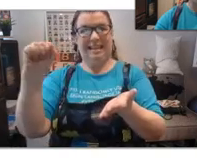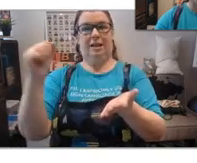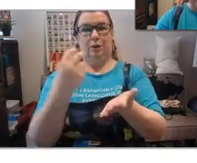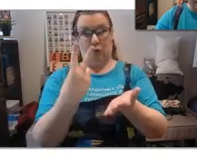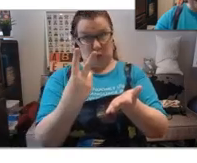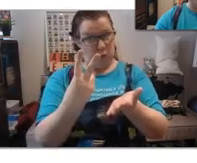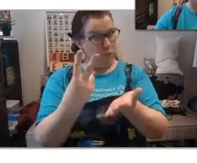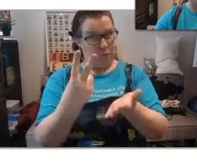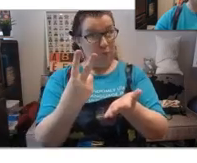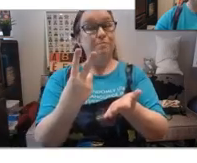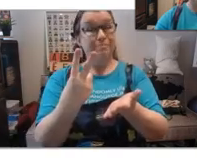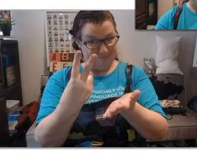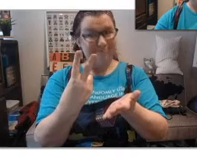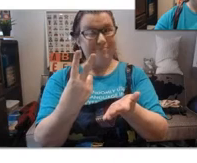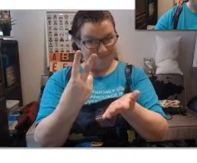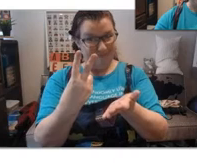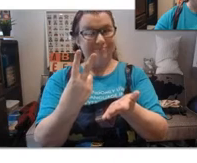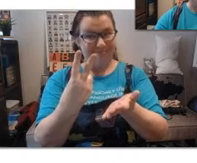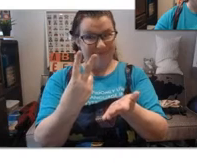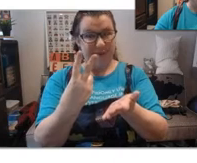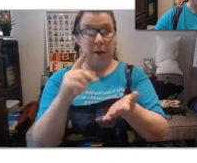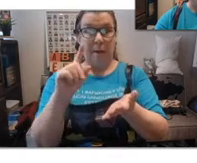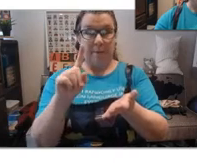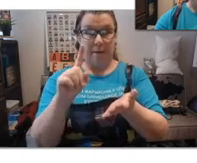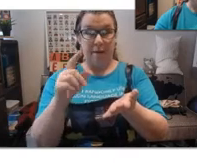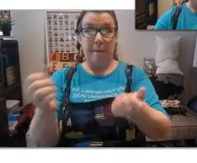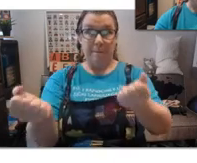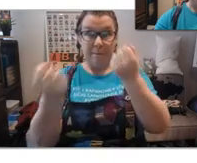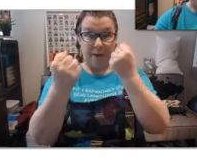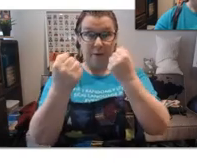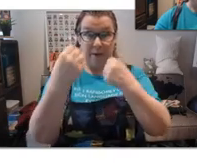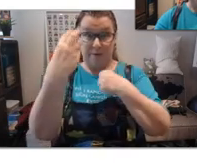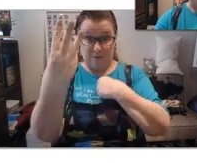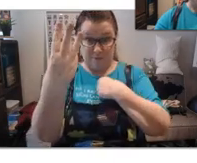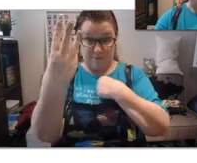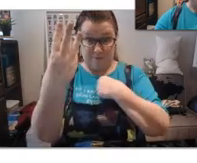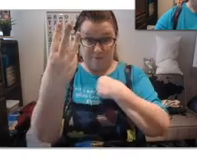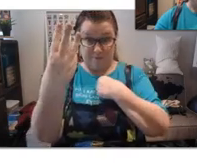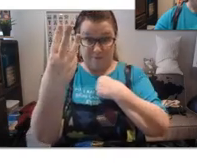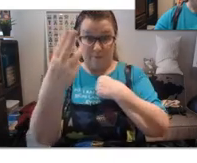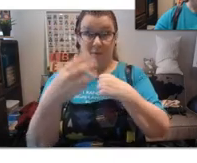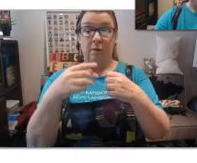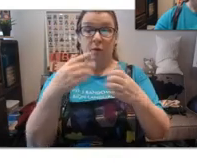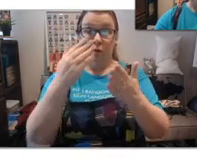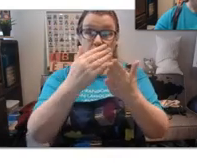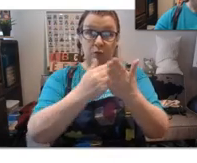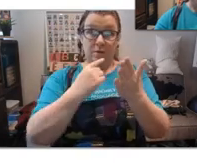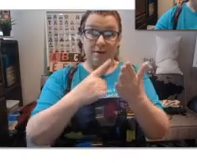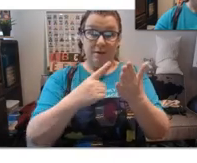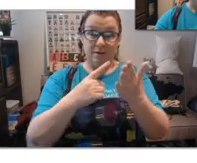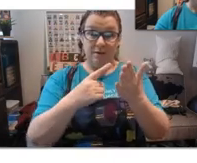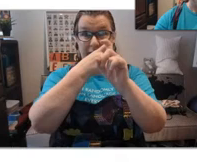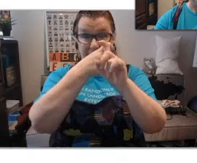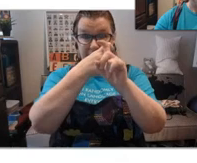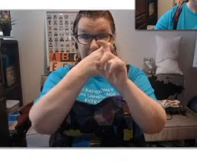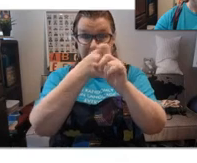is still this 2. Yes, it is. But the power 3 is the answer.